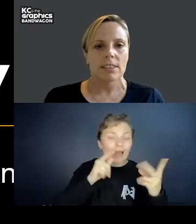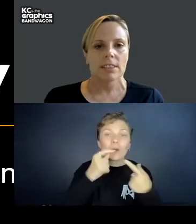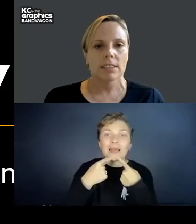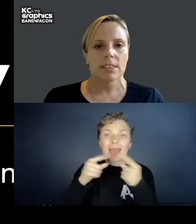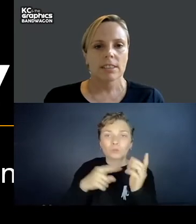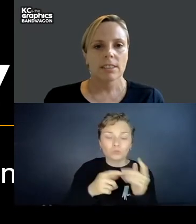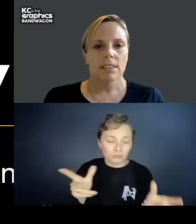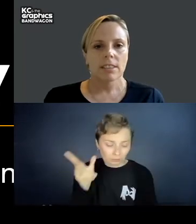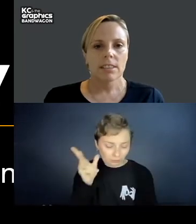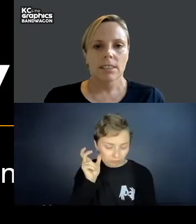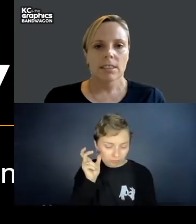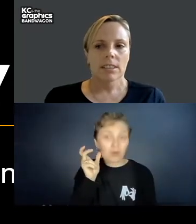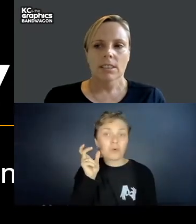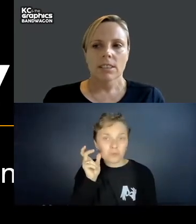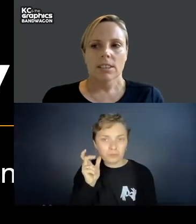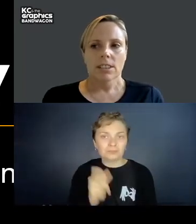user,